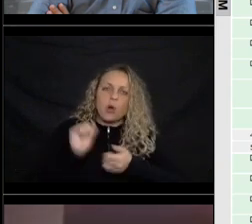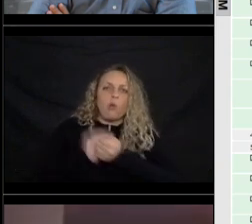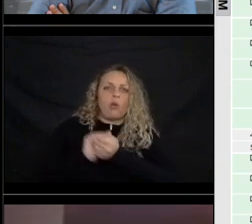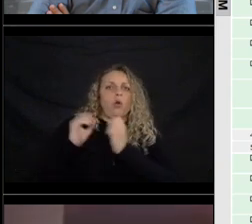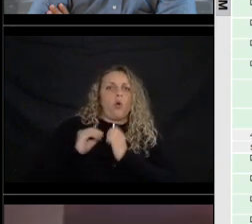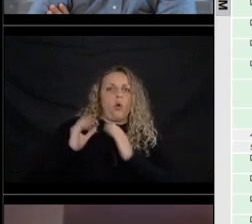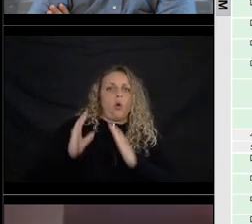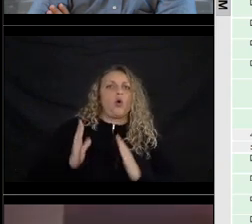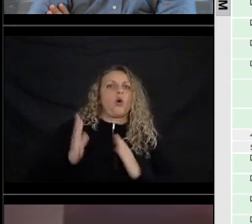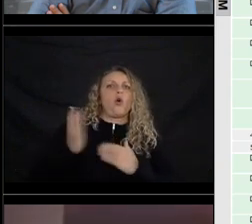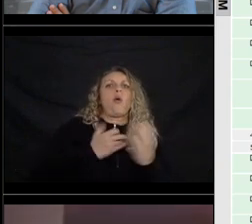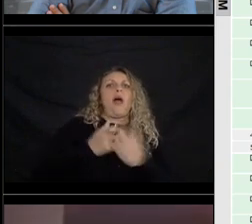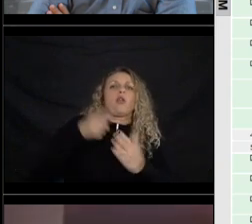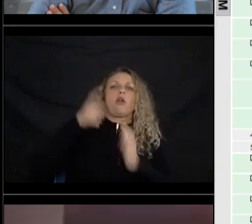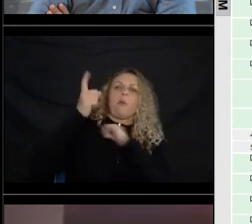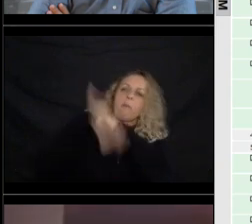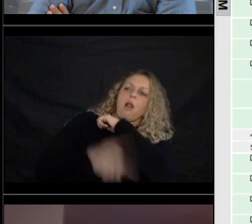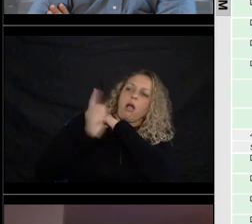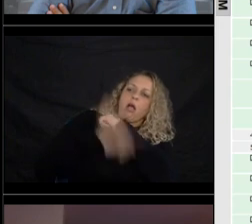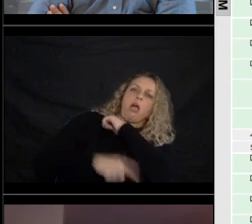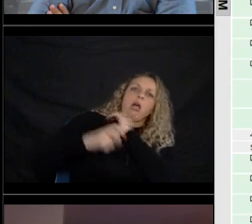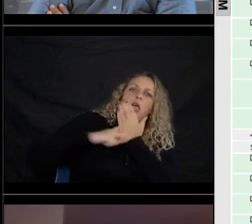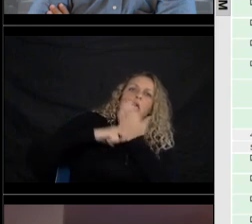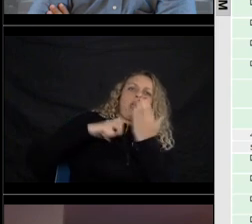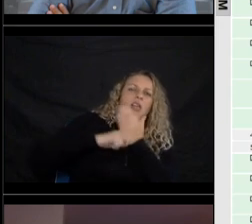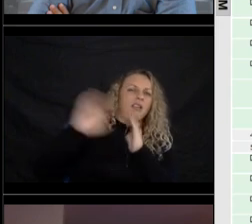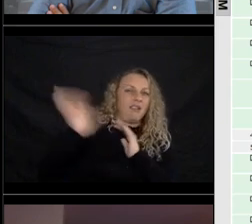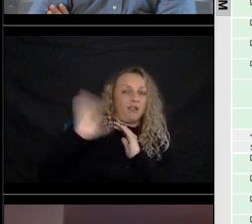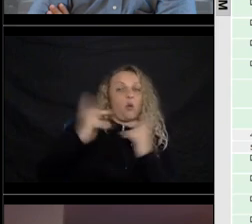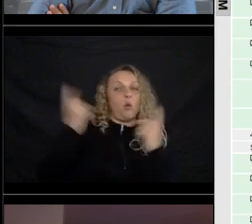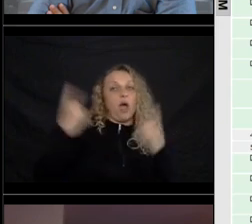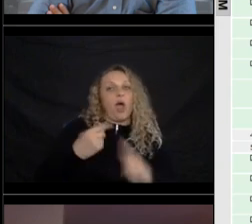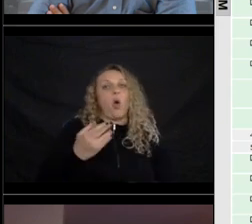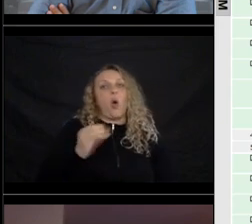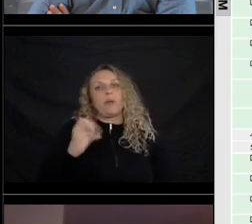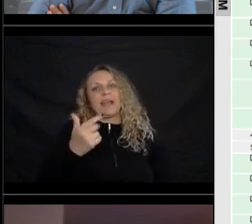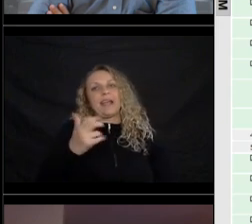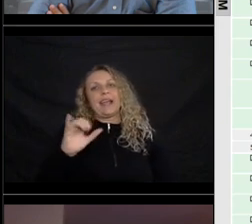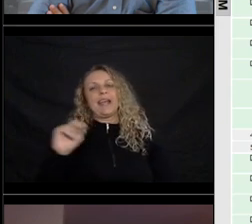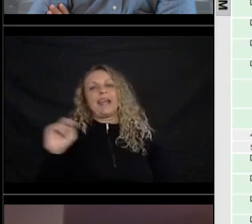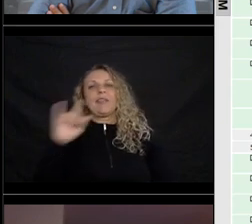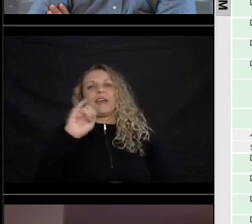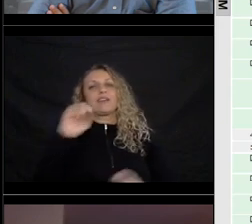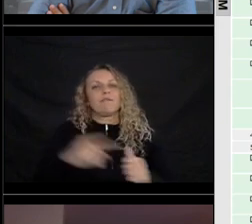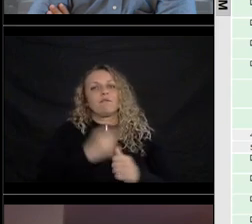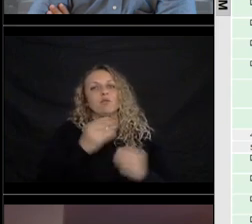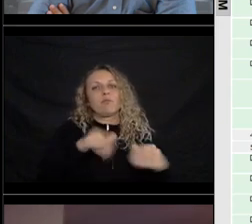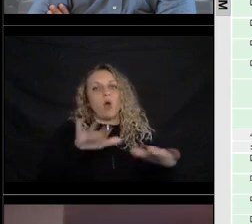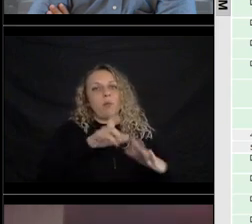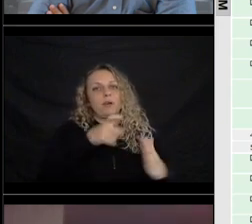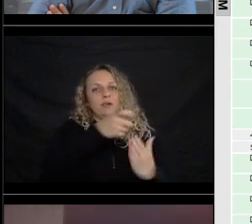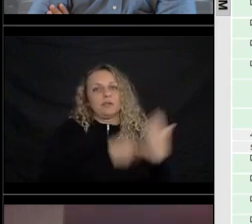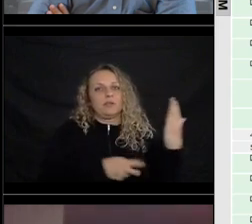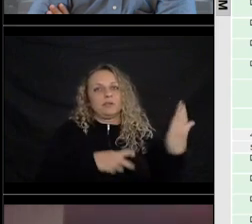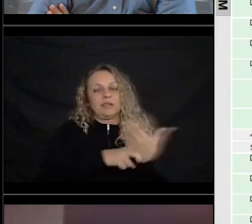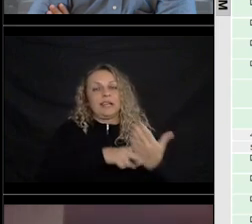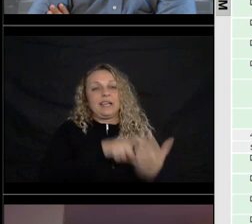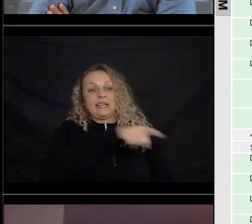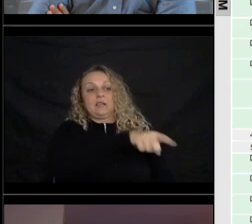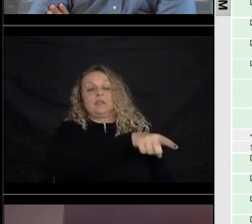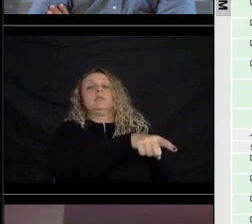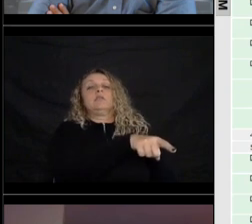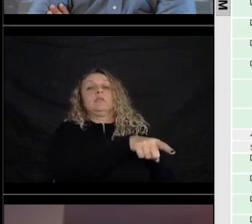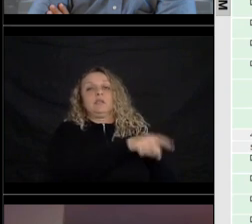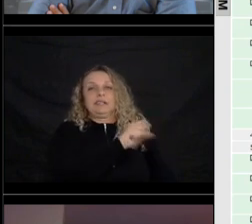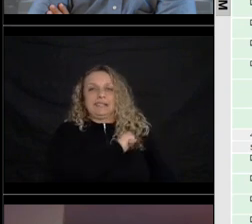owners rather than to penalize them. So what occurred with Homing Inn, which was the very first property that was cited, is staff